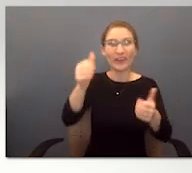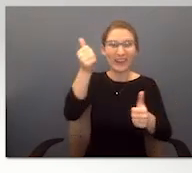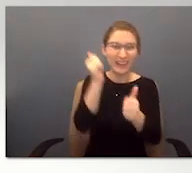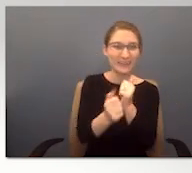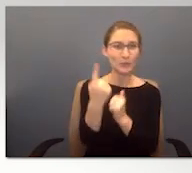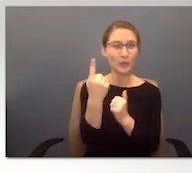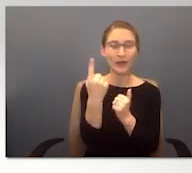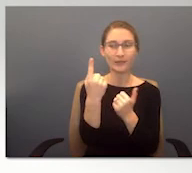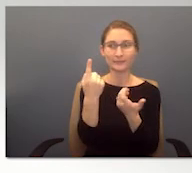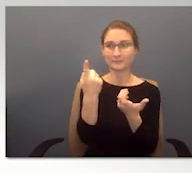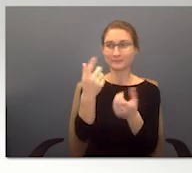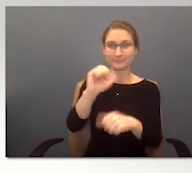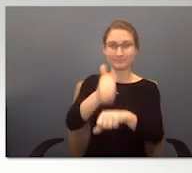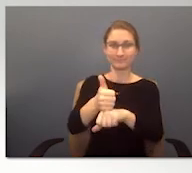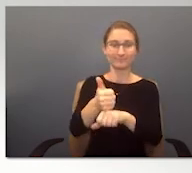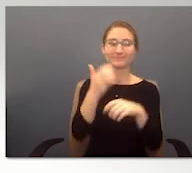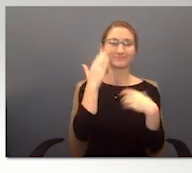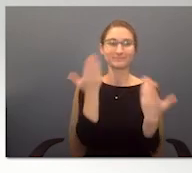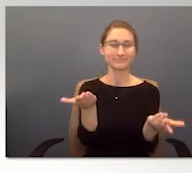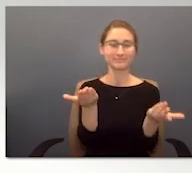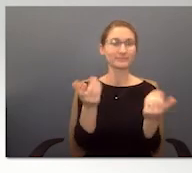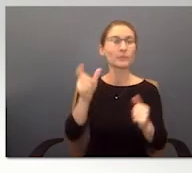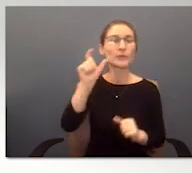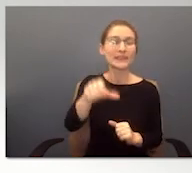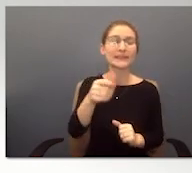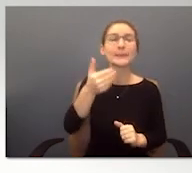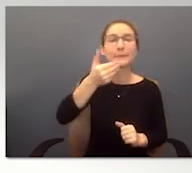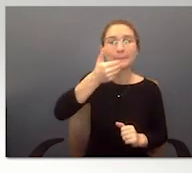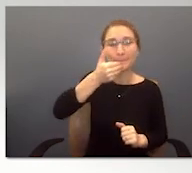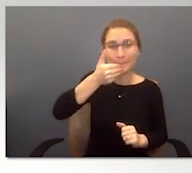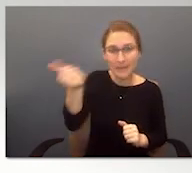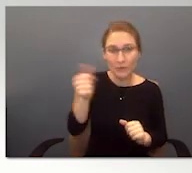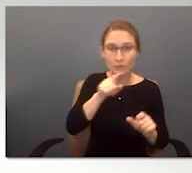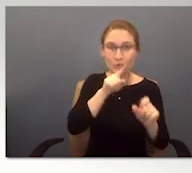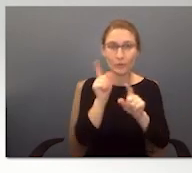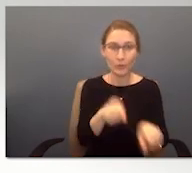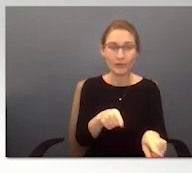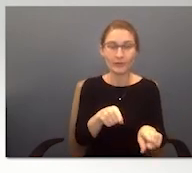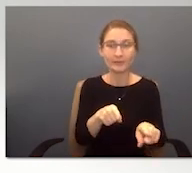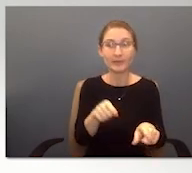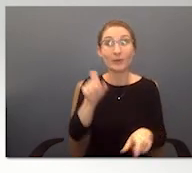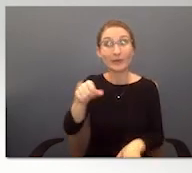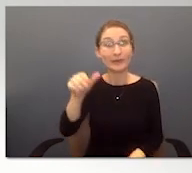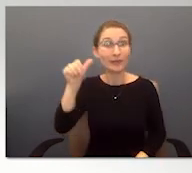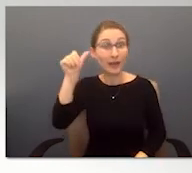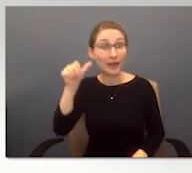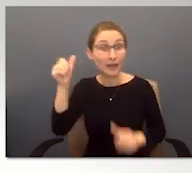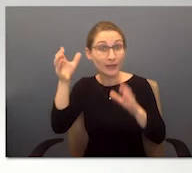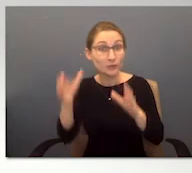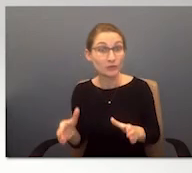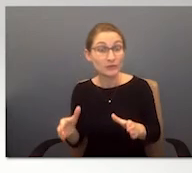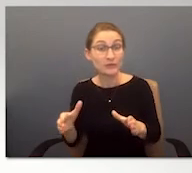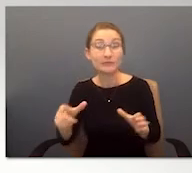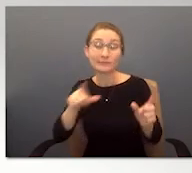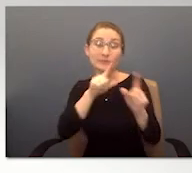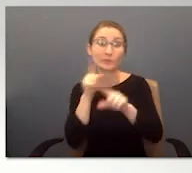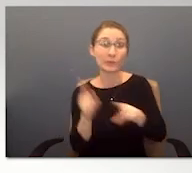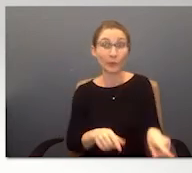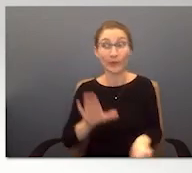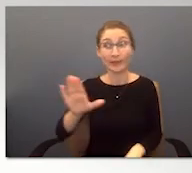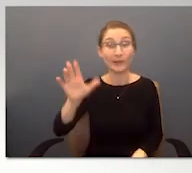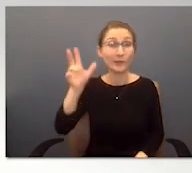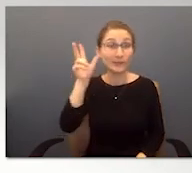receiving speech Right. privately through their own insurance. We need better reporting. We need help from the audiologist in terms of hearing